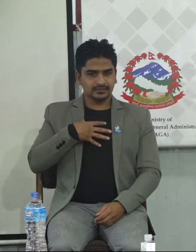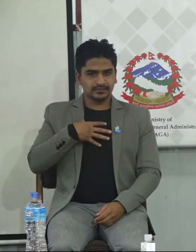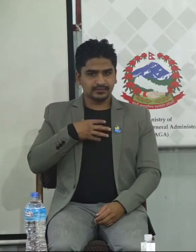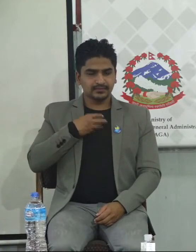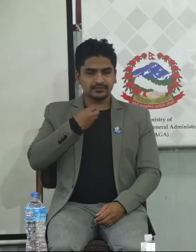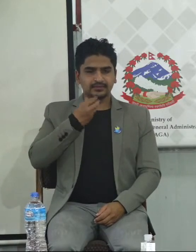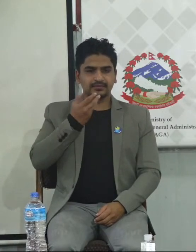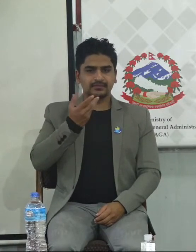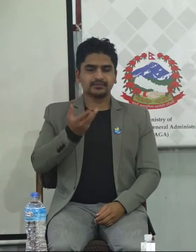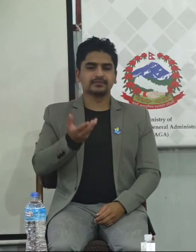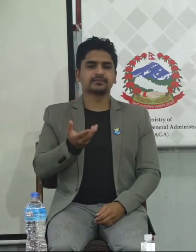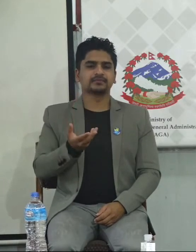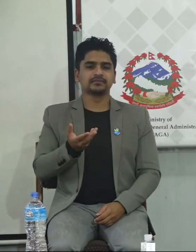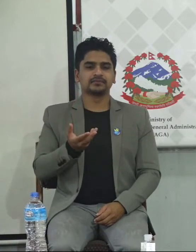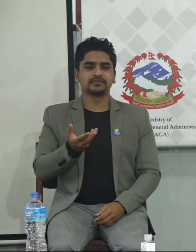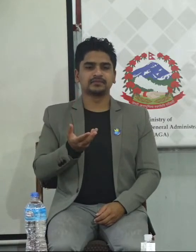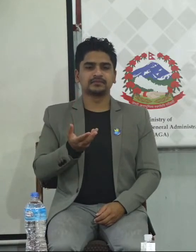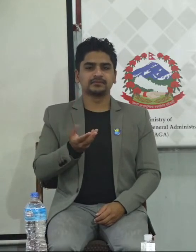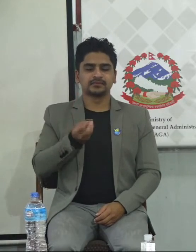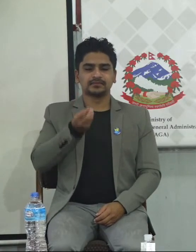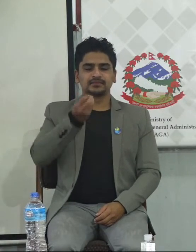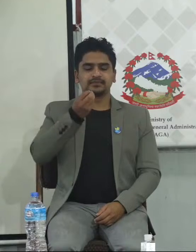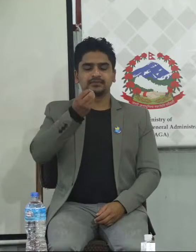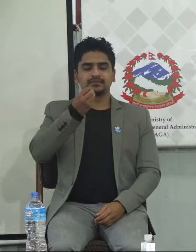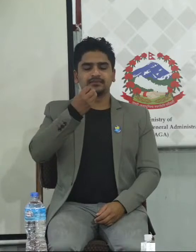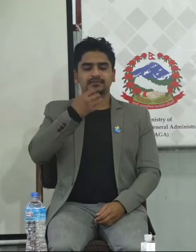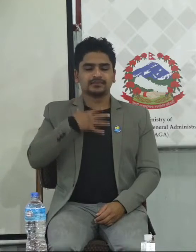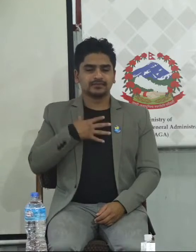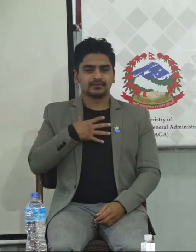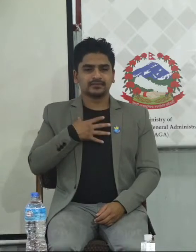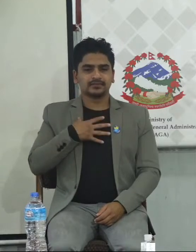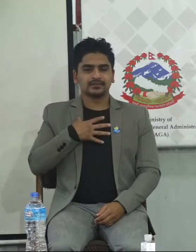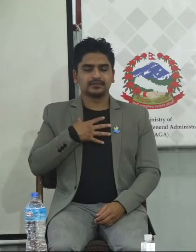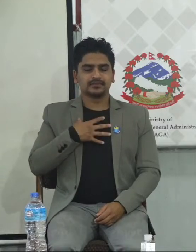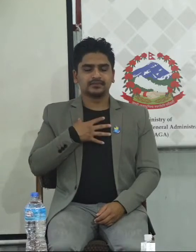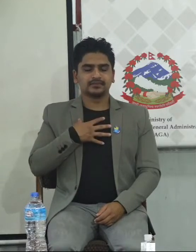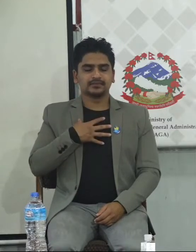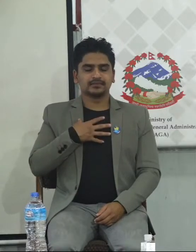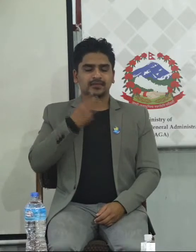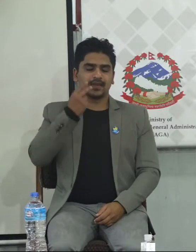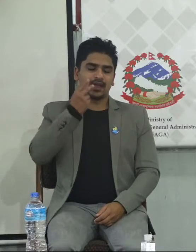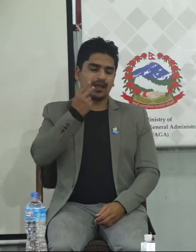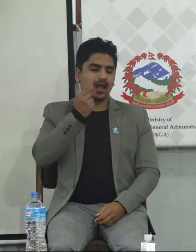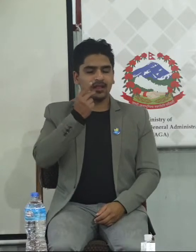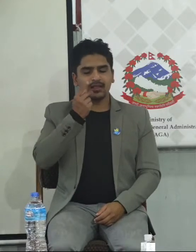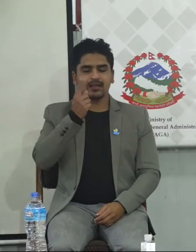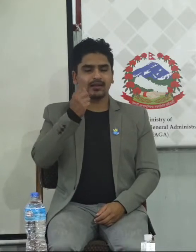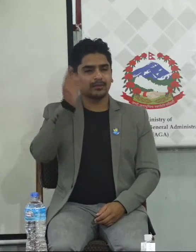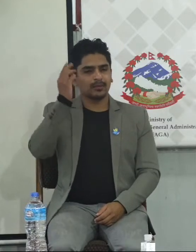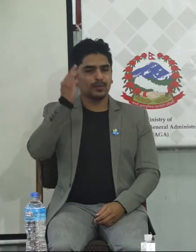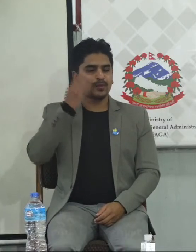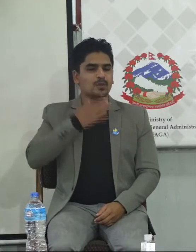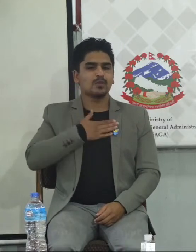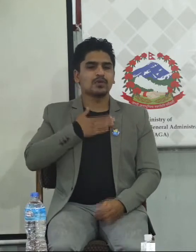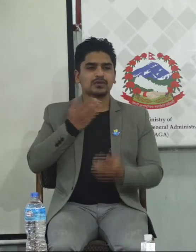relax. Breathe out, feel the relax.